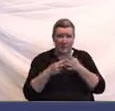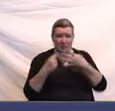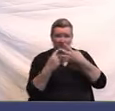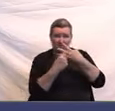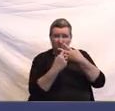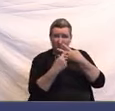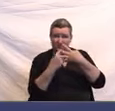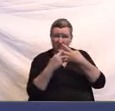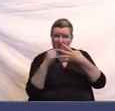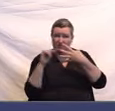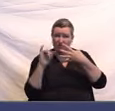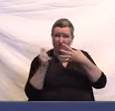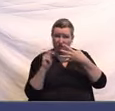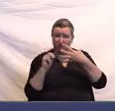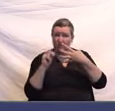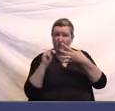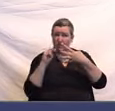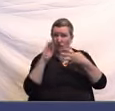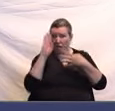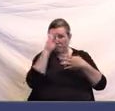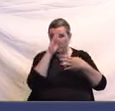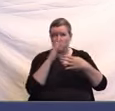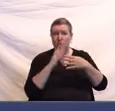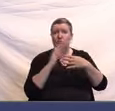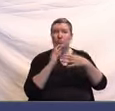hospitalization rate will be in the mid-3000s.